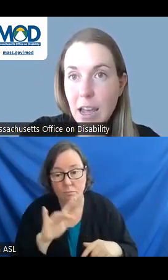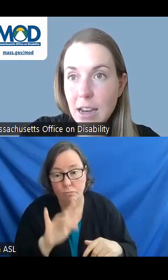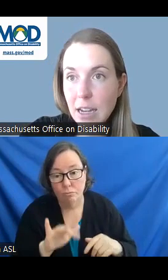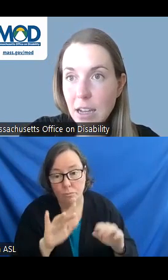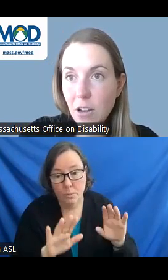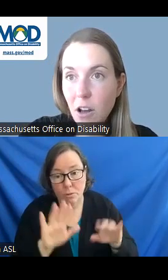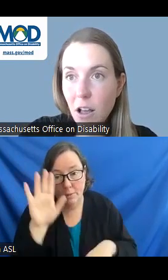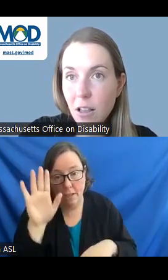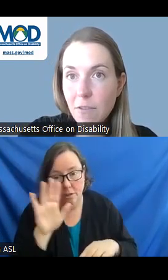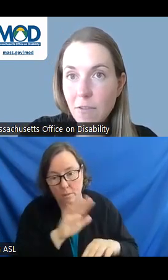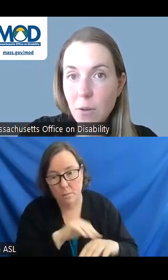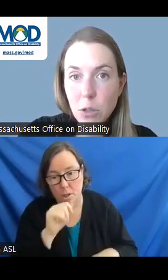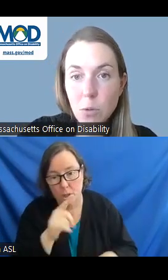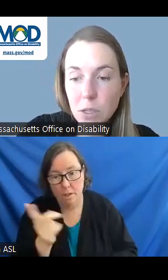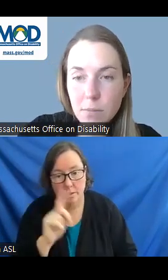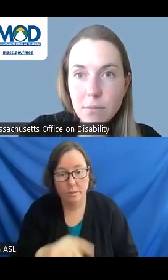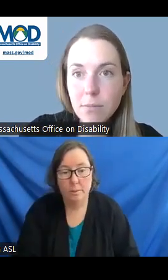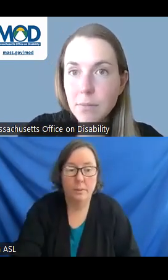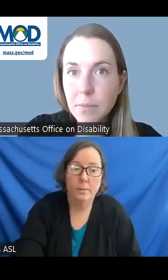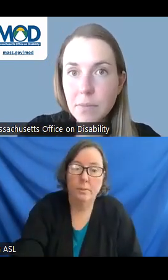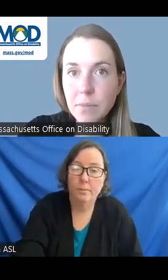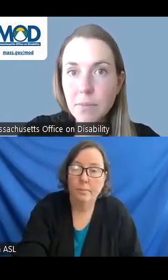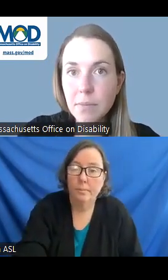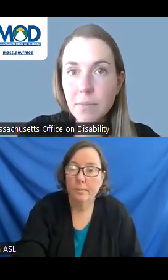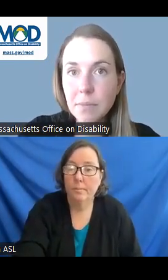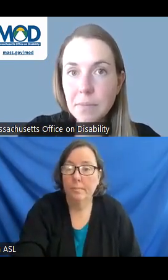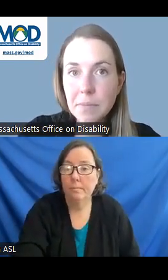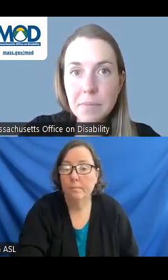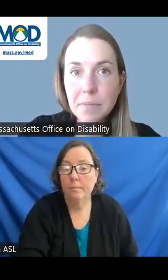your hand, I can call on folks.